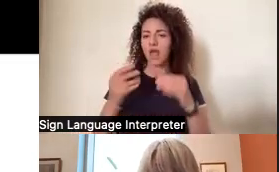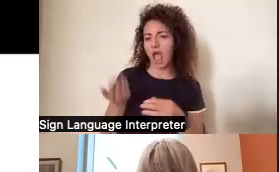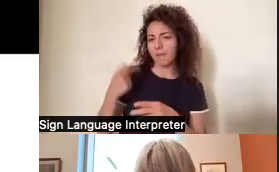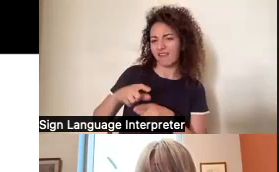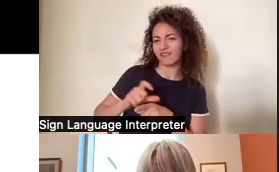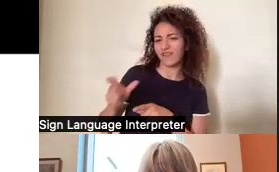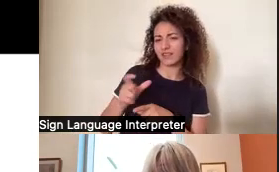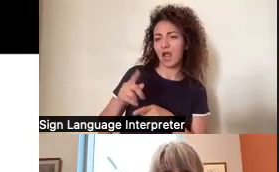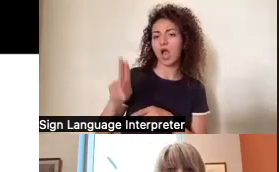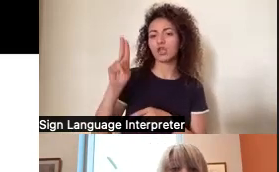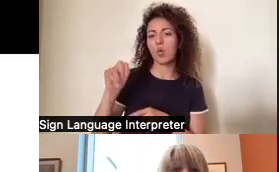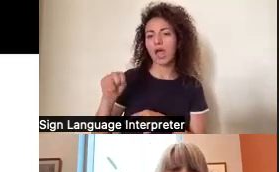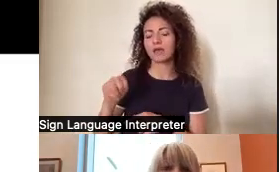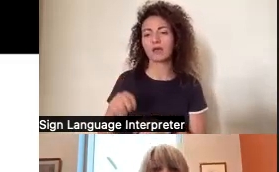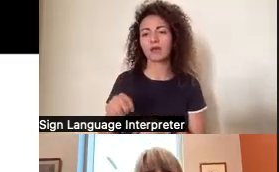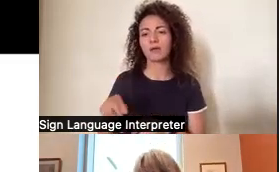recently to the UN